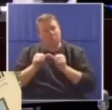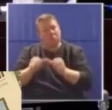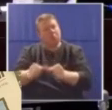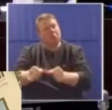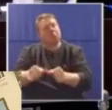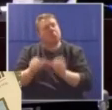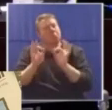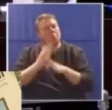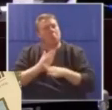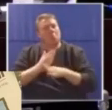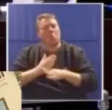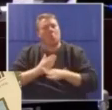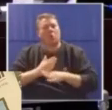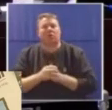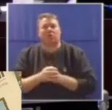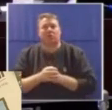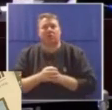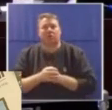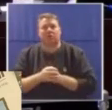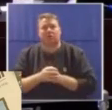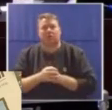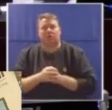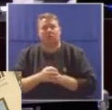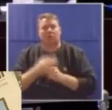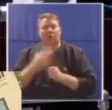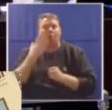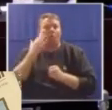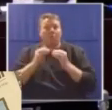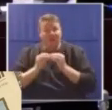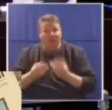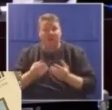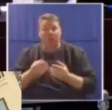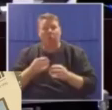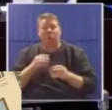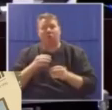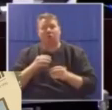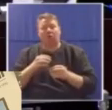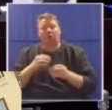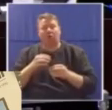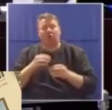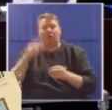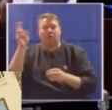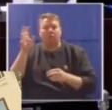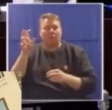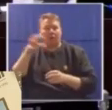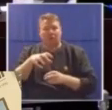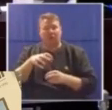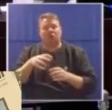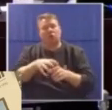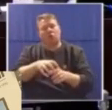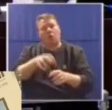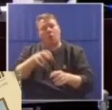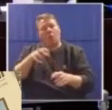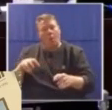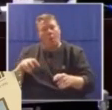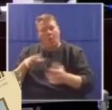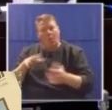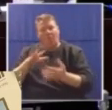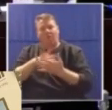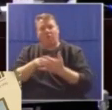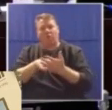stations, you have to take it out of the grid. And sometimes it goes on for much longer than you wanted. So we're